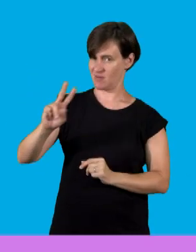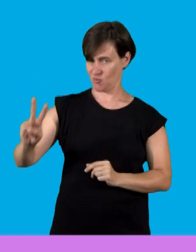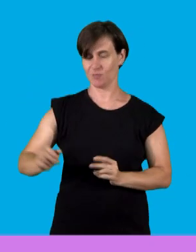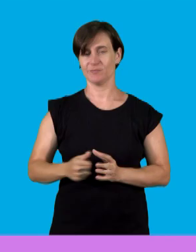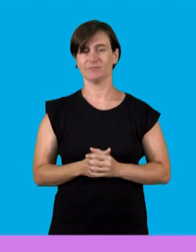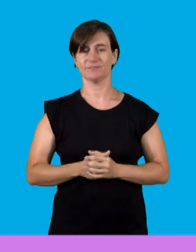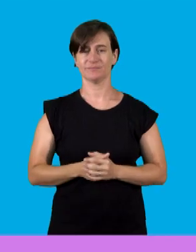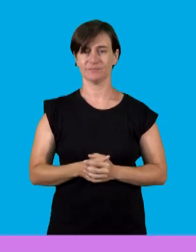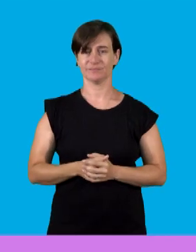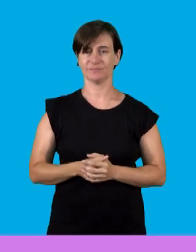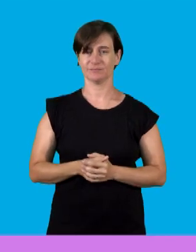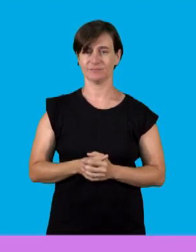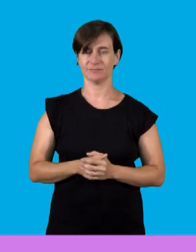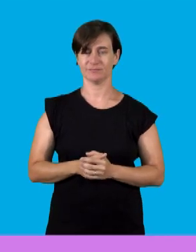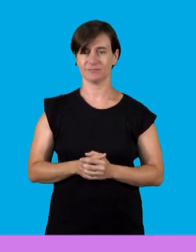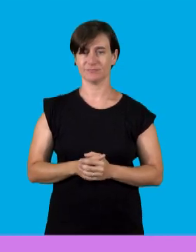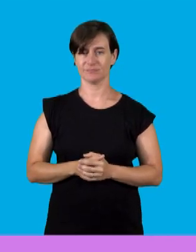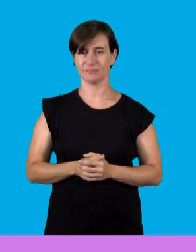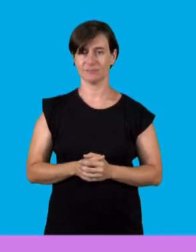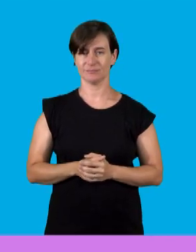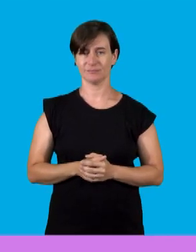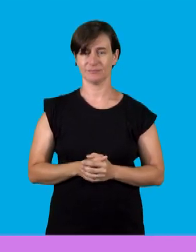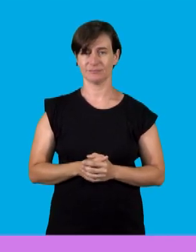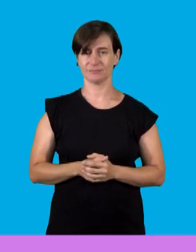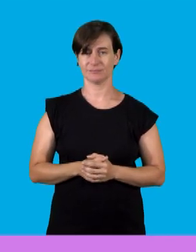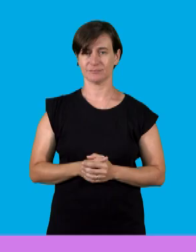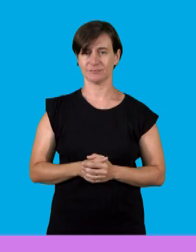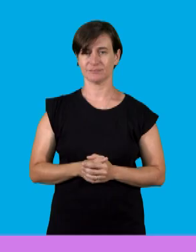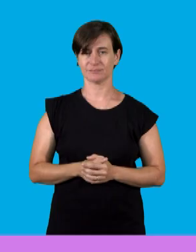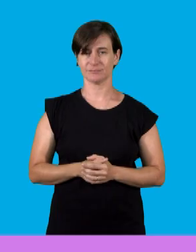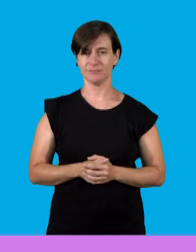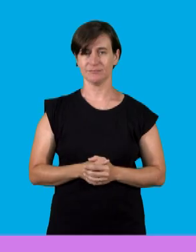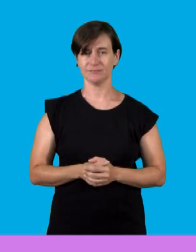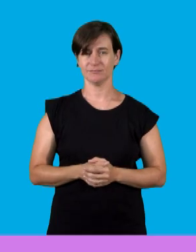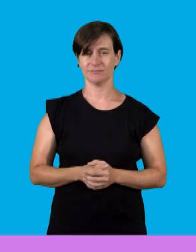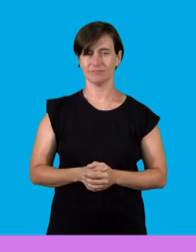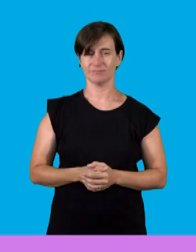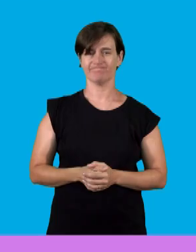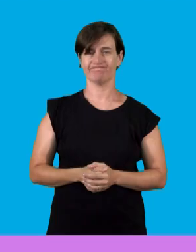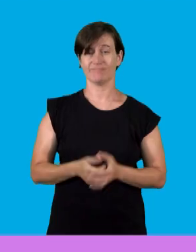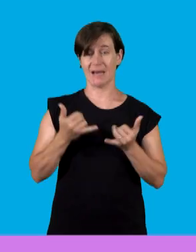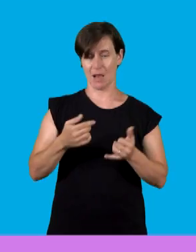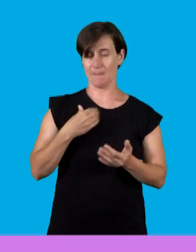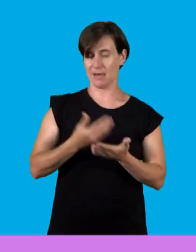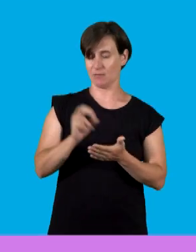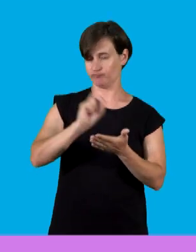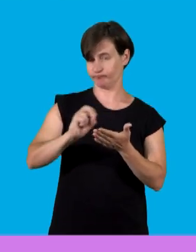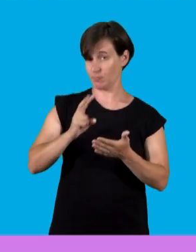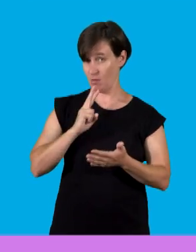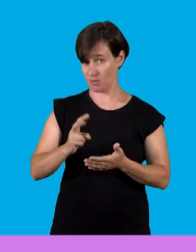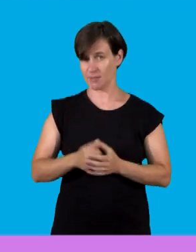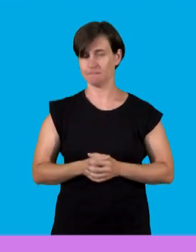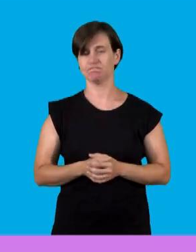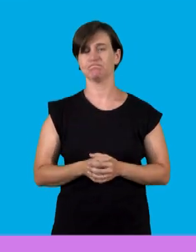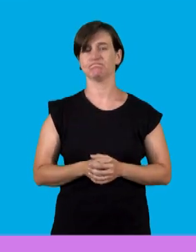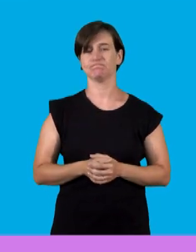here. So the loan factor now is 12.92. Okay, now let's create some space to answer this question.